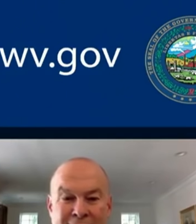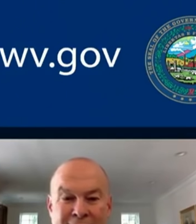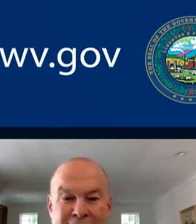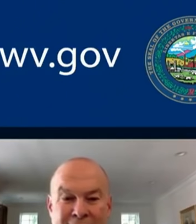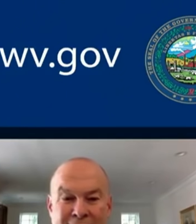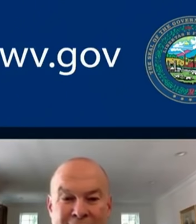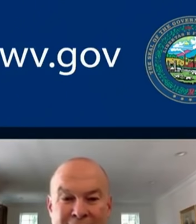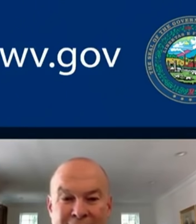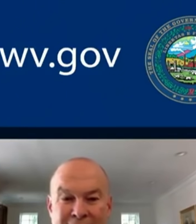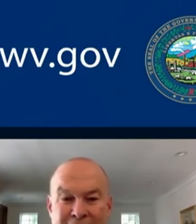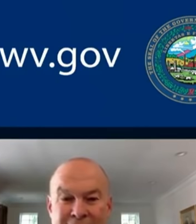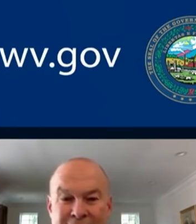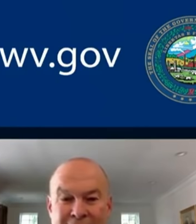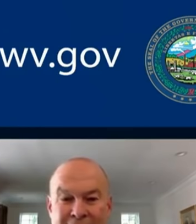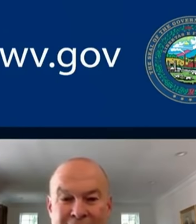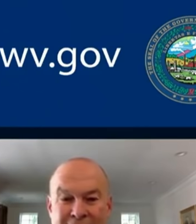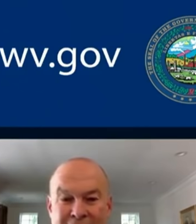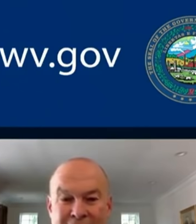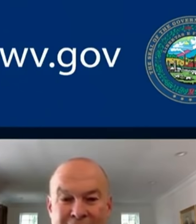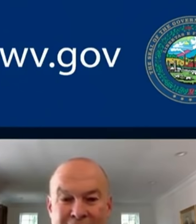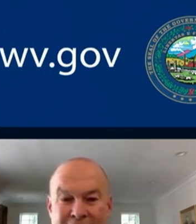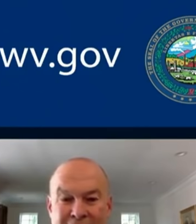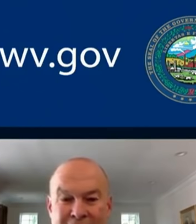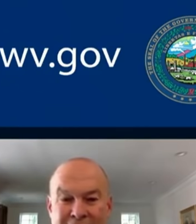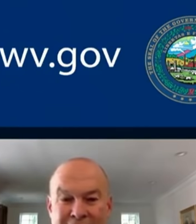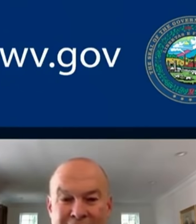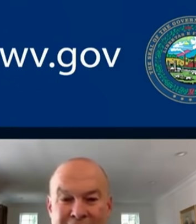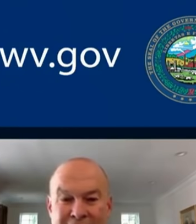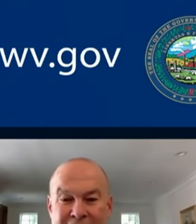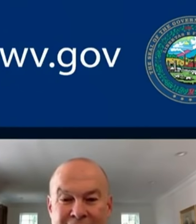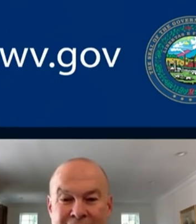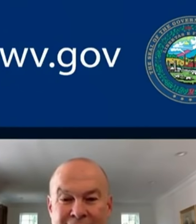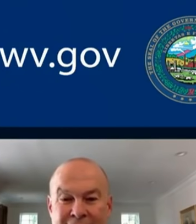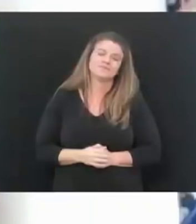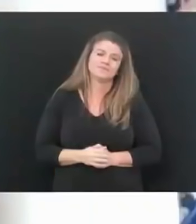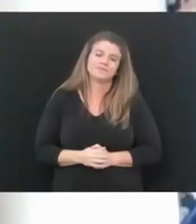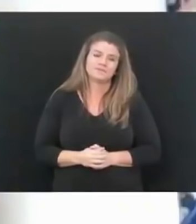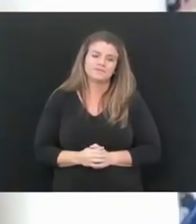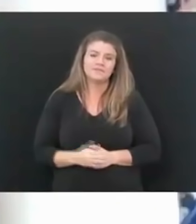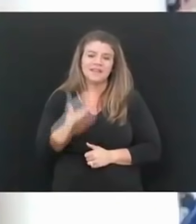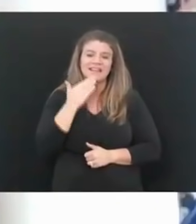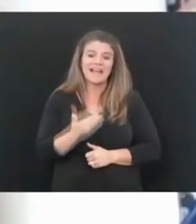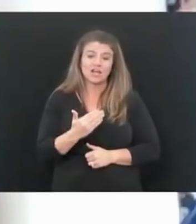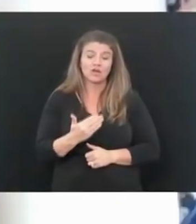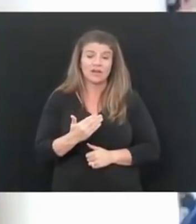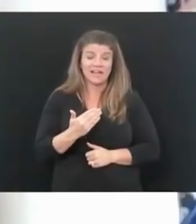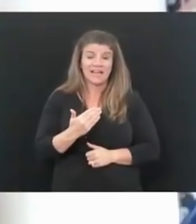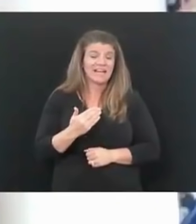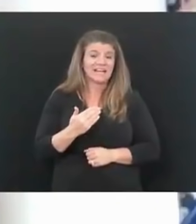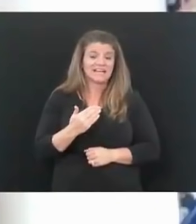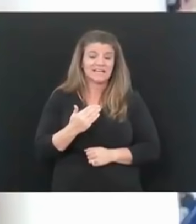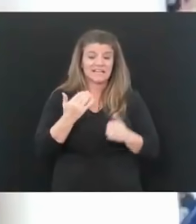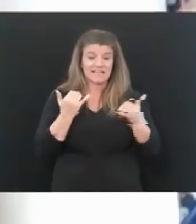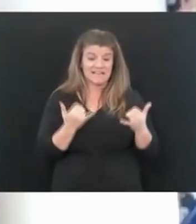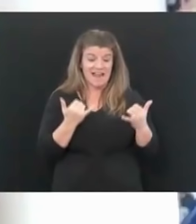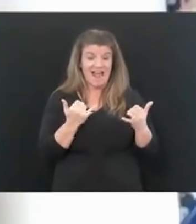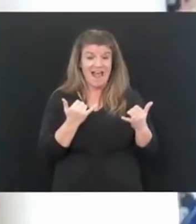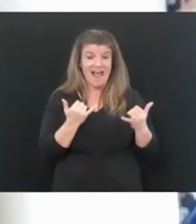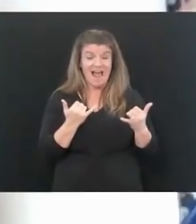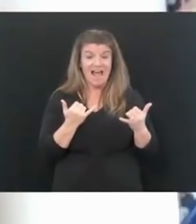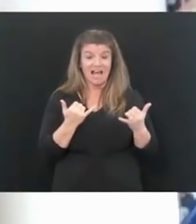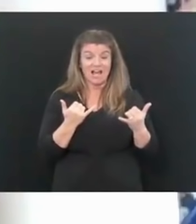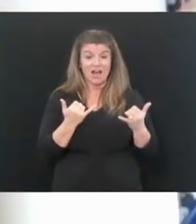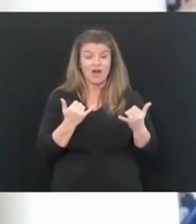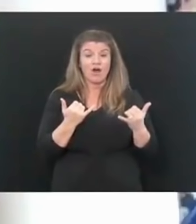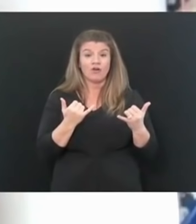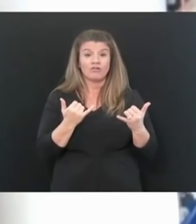Schools, Clayton Burch. Thank you very much. And, it's one of those things where when I got called and we were going to